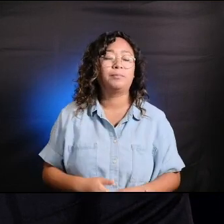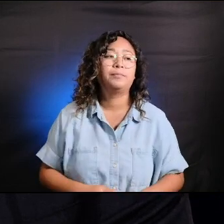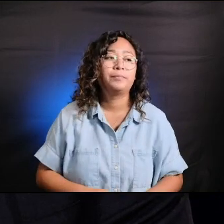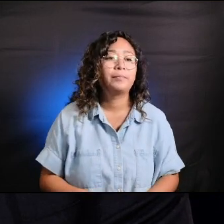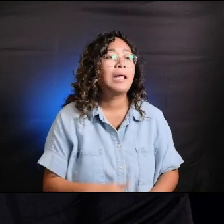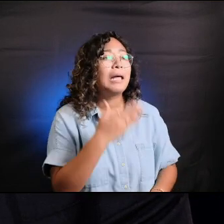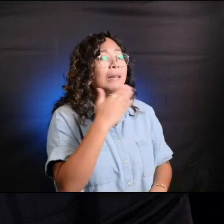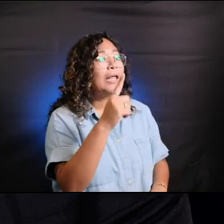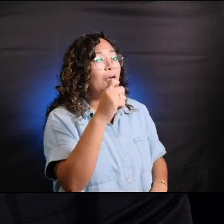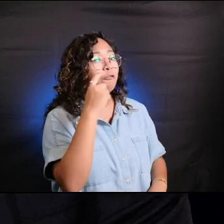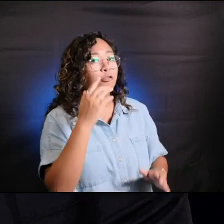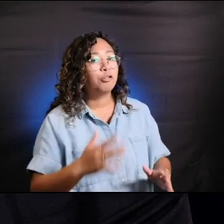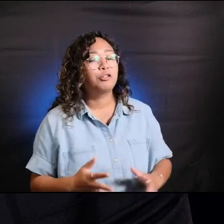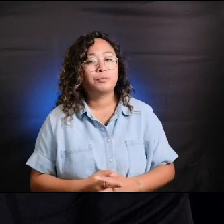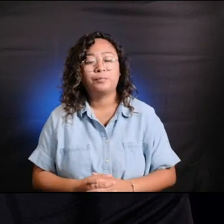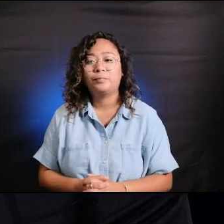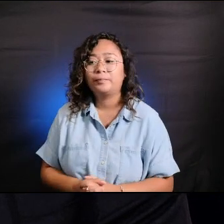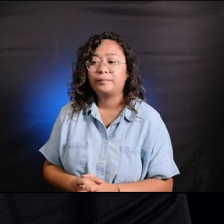Thank you, Governor.